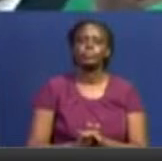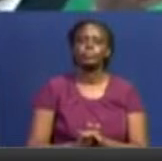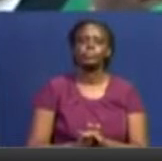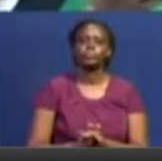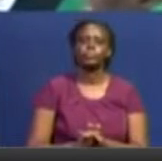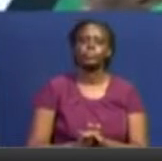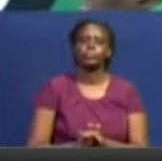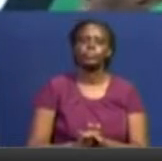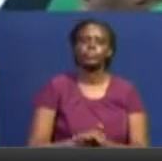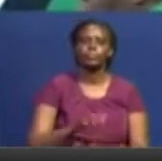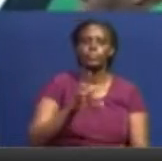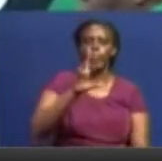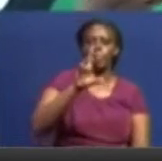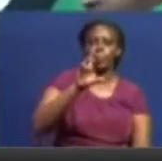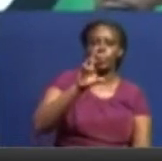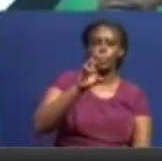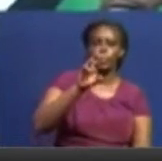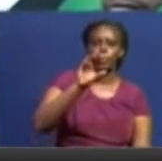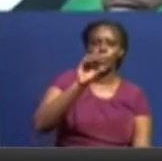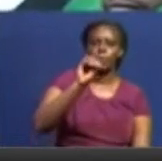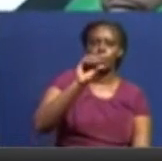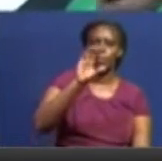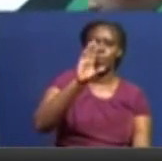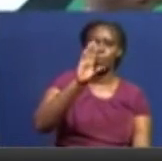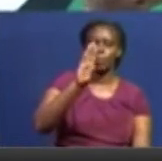Yata Robert Ngui Basil.